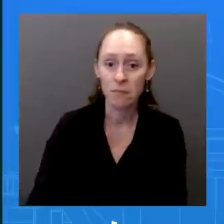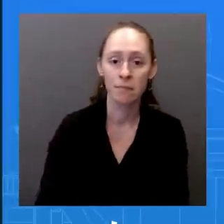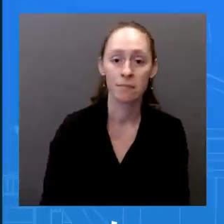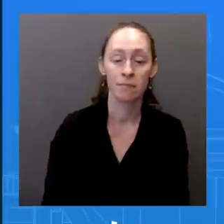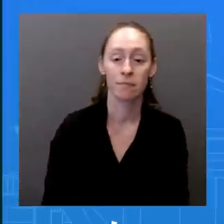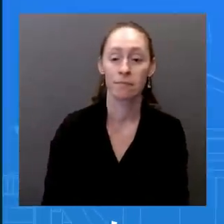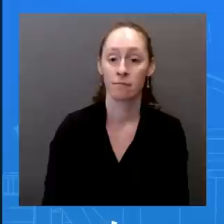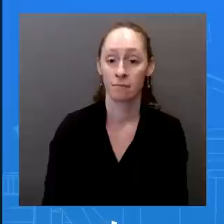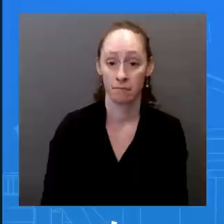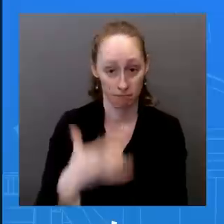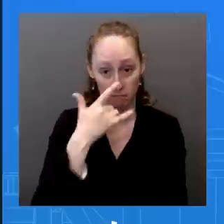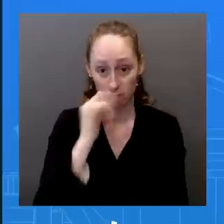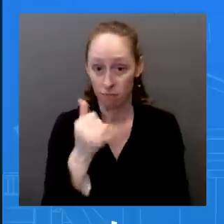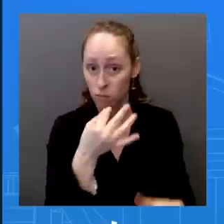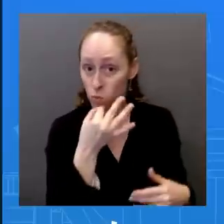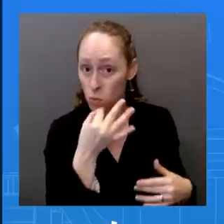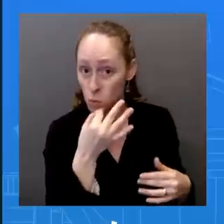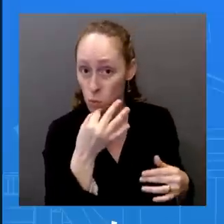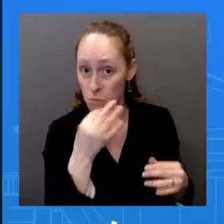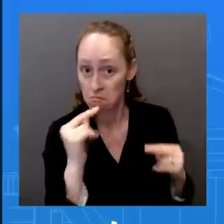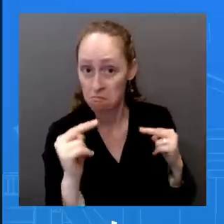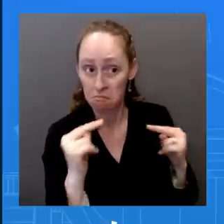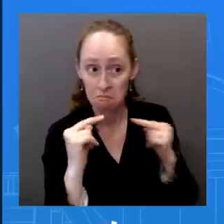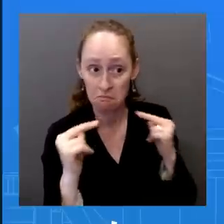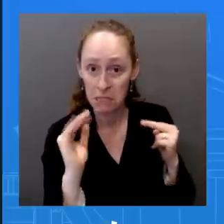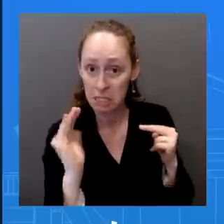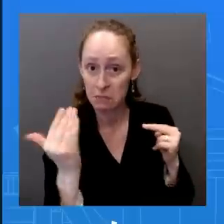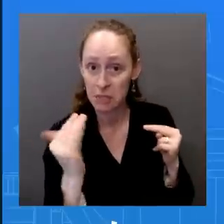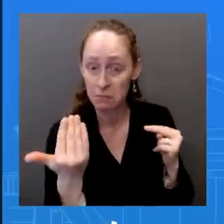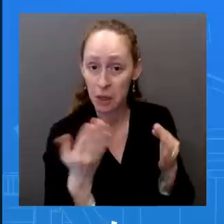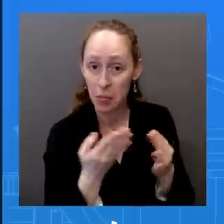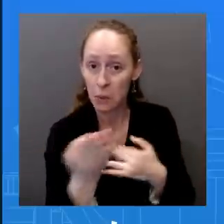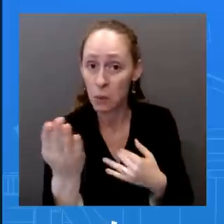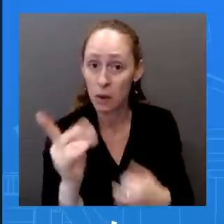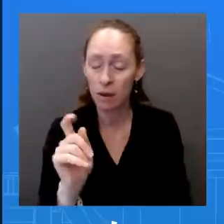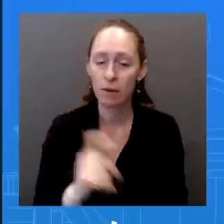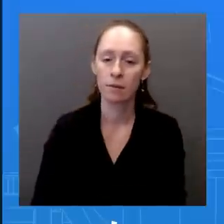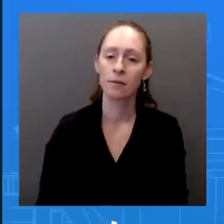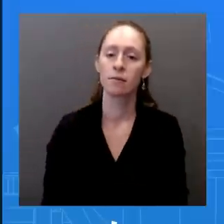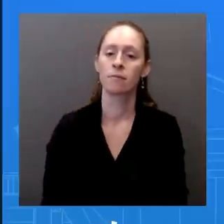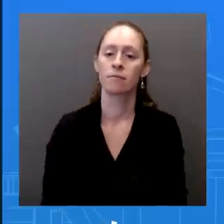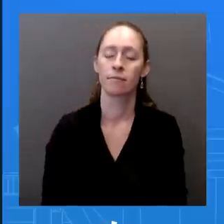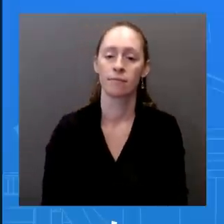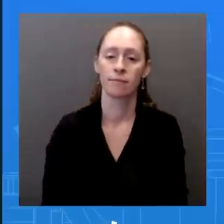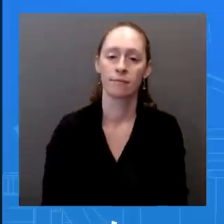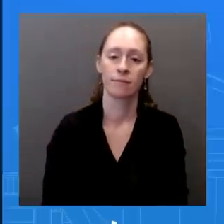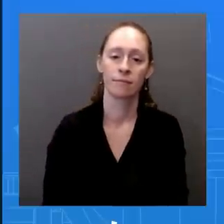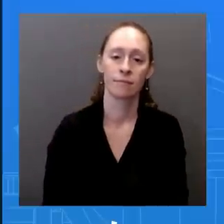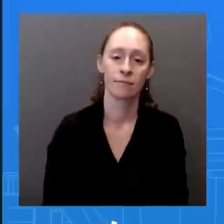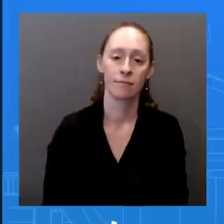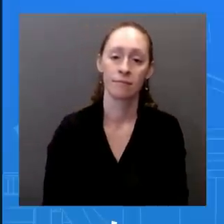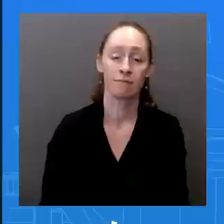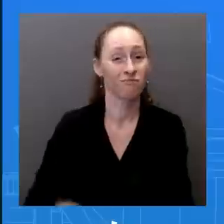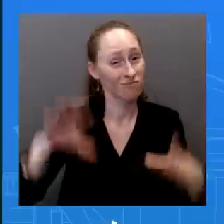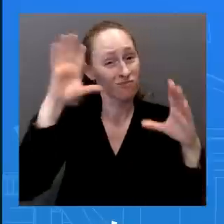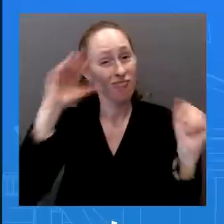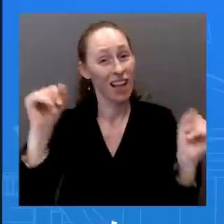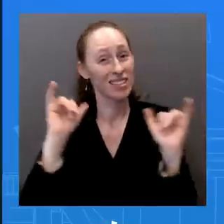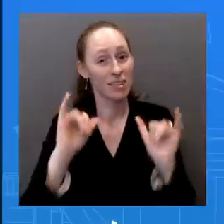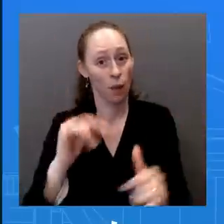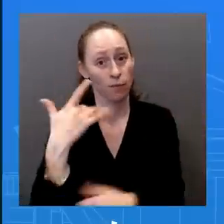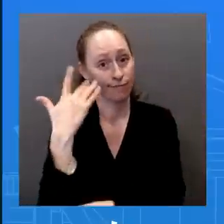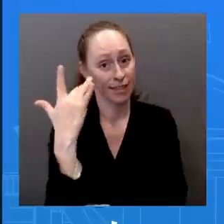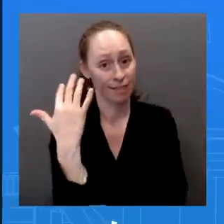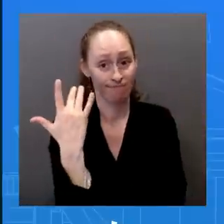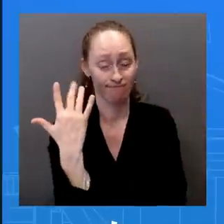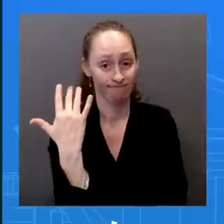United States has been prepared for a mutual compliance for compliance return to the JCPOA. And if Iran is prepared to be